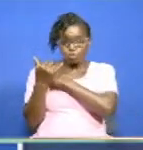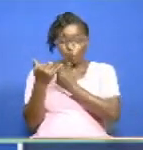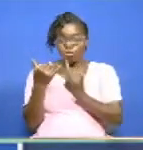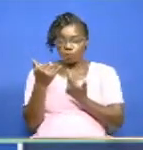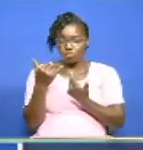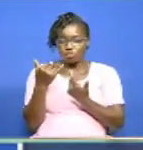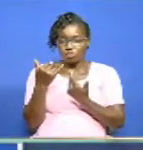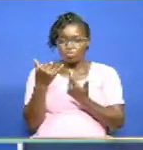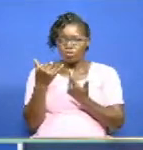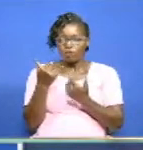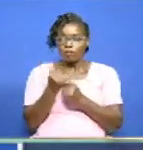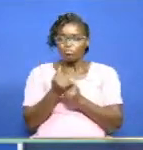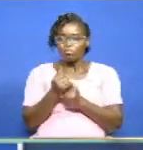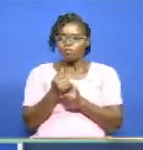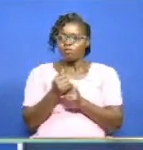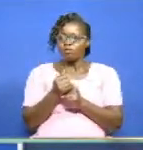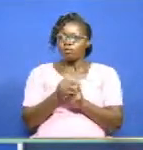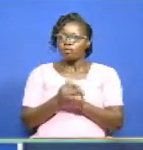Na nawaka.